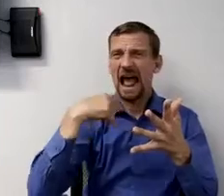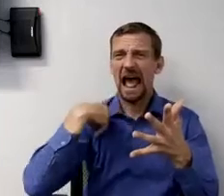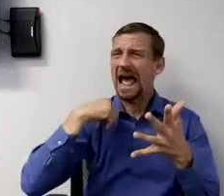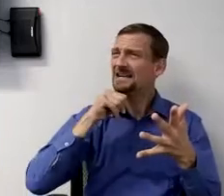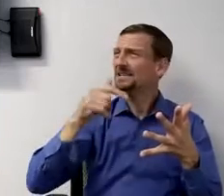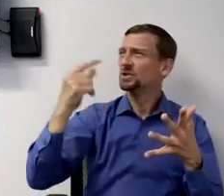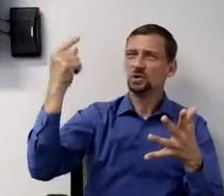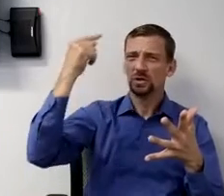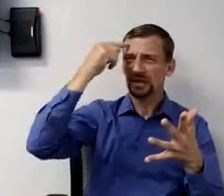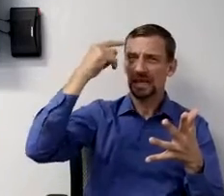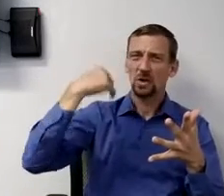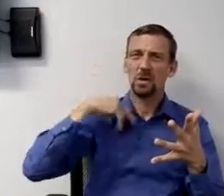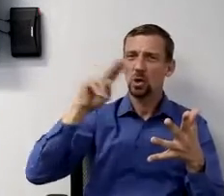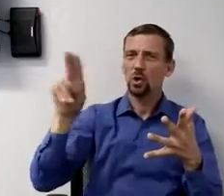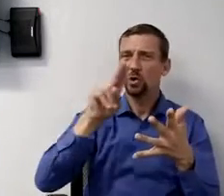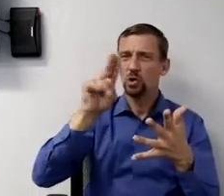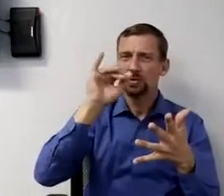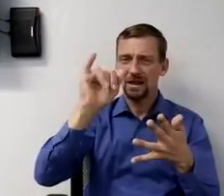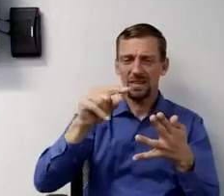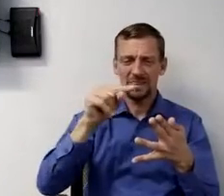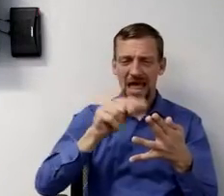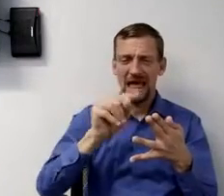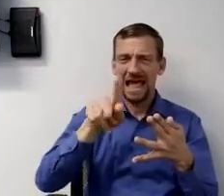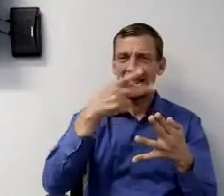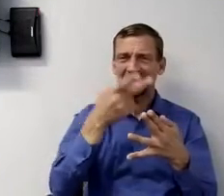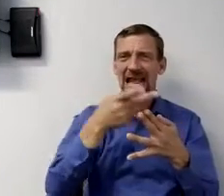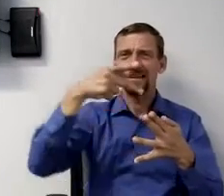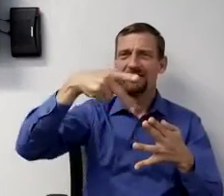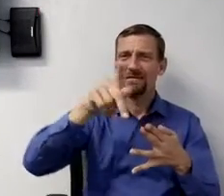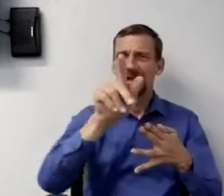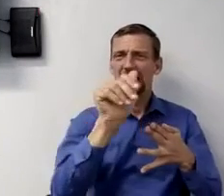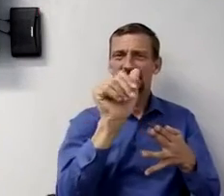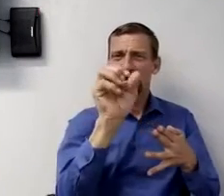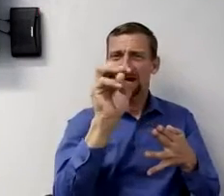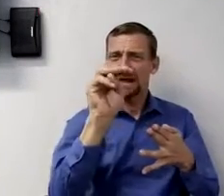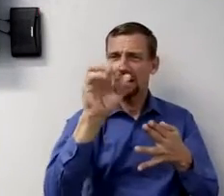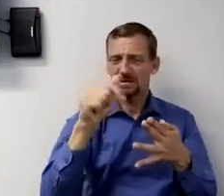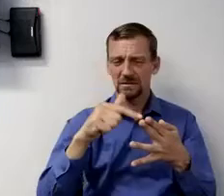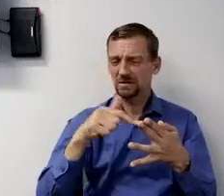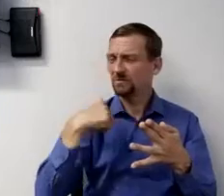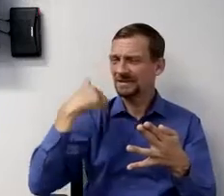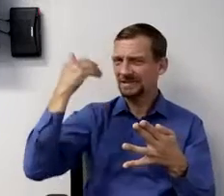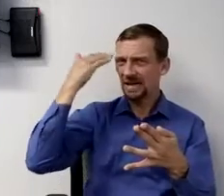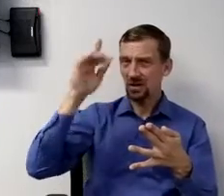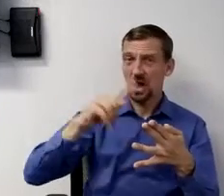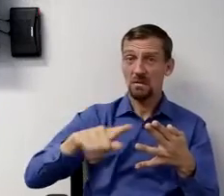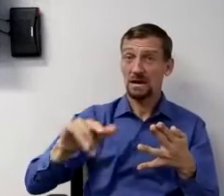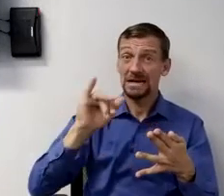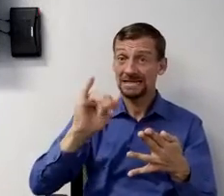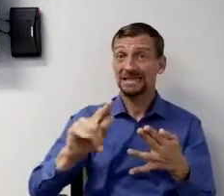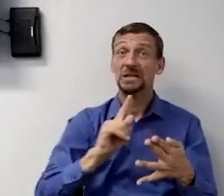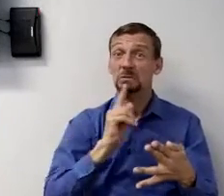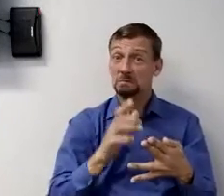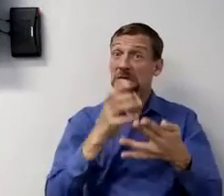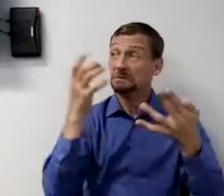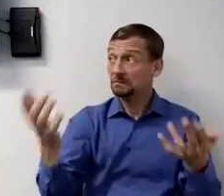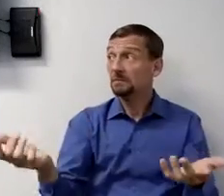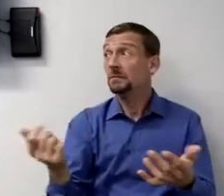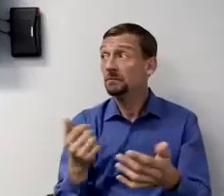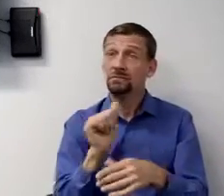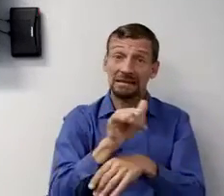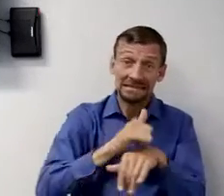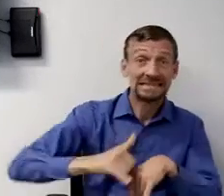using much of the antibody-rich plasma that's come from a recovered patient. But he said that's pretty much